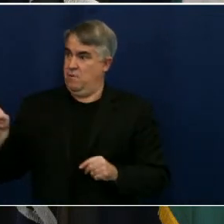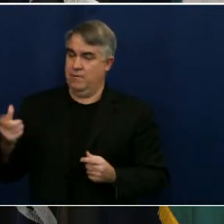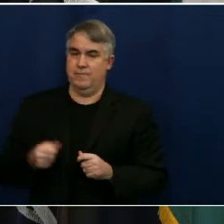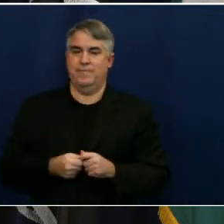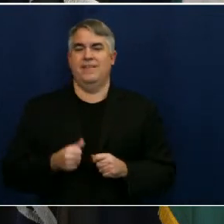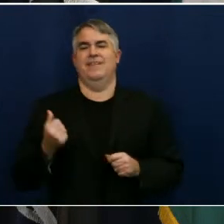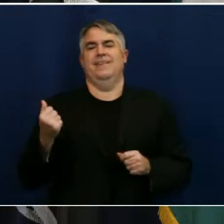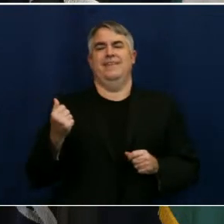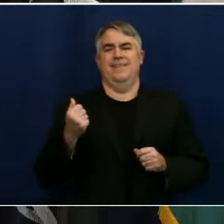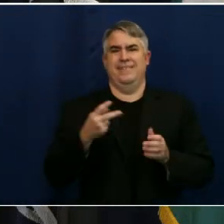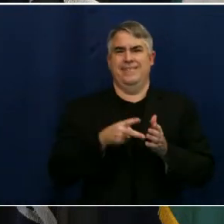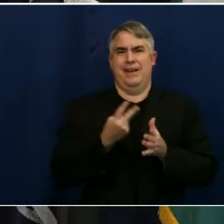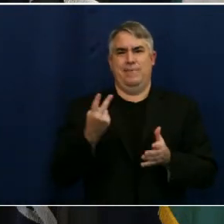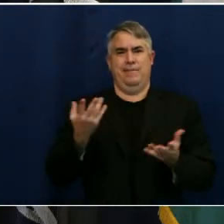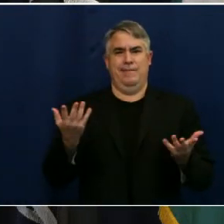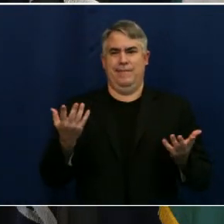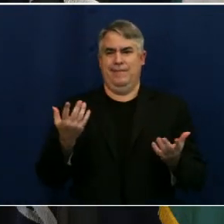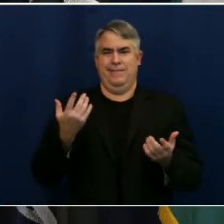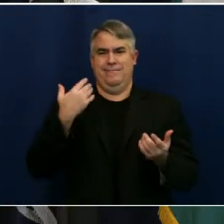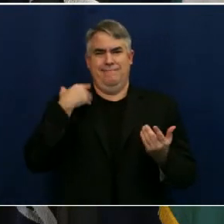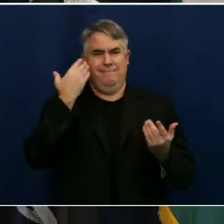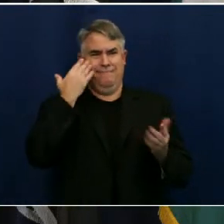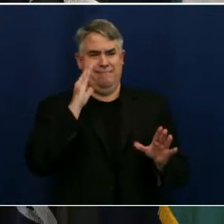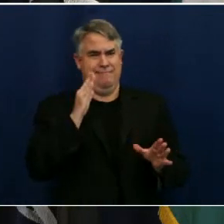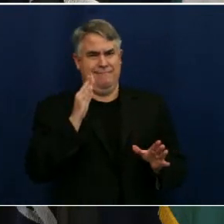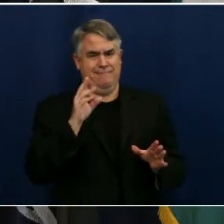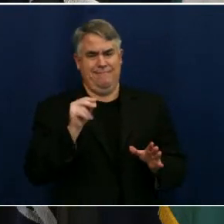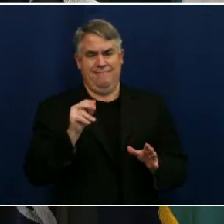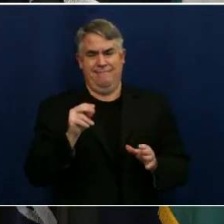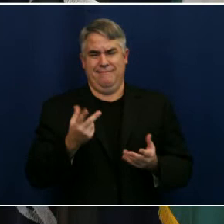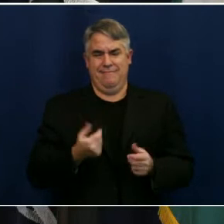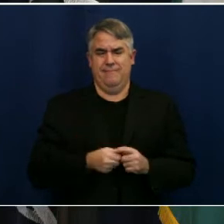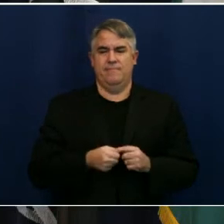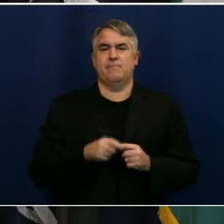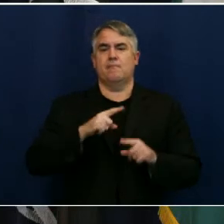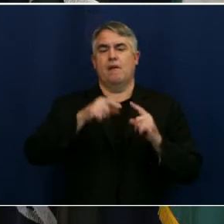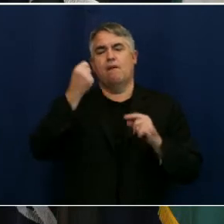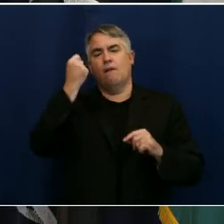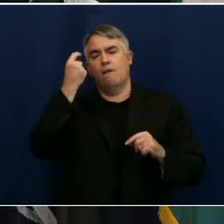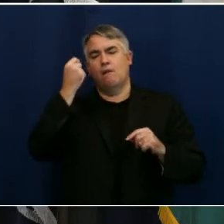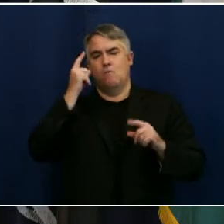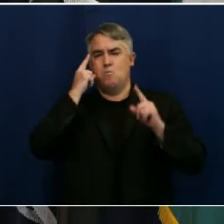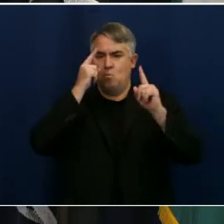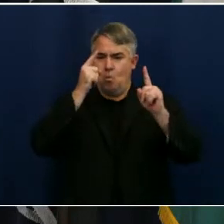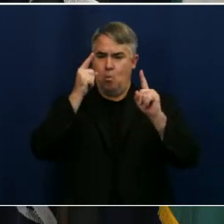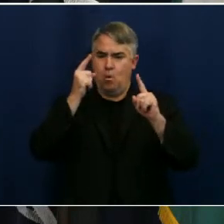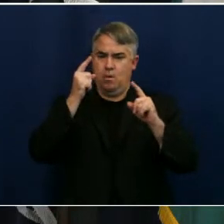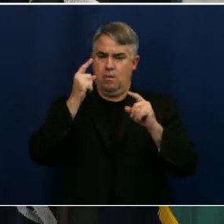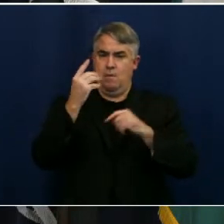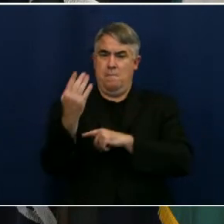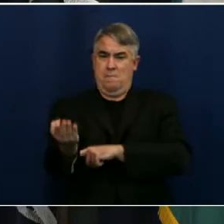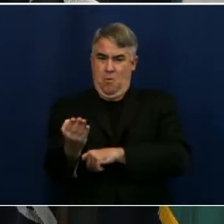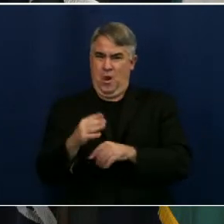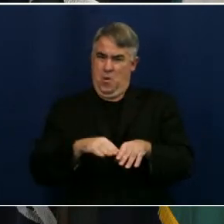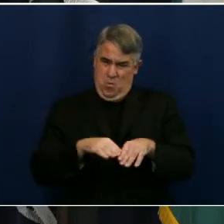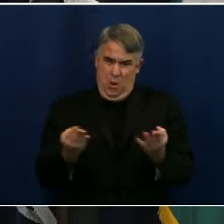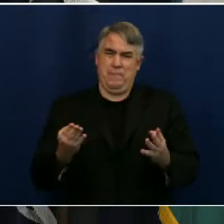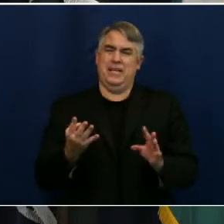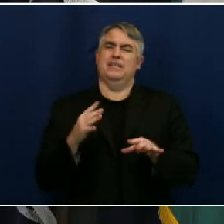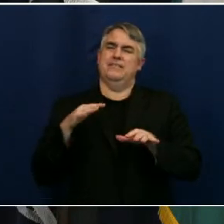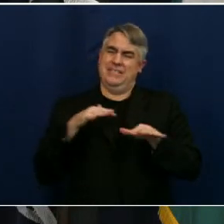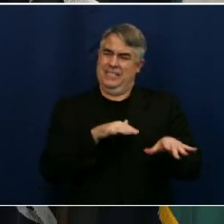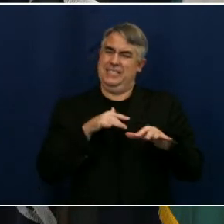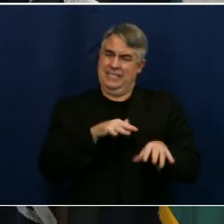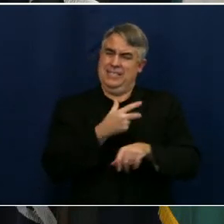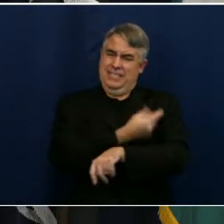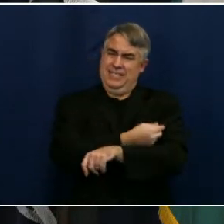we do in a day, but the goal is to increase the throughput and look at increasing the hours to try and catch those up as best we can. And we think by the end of the